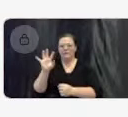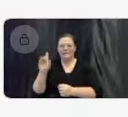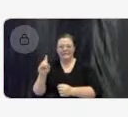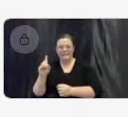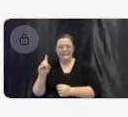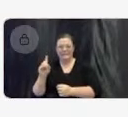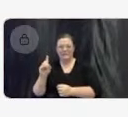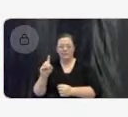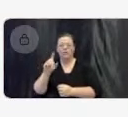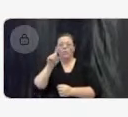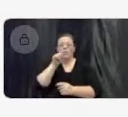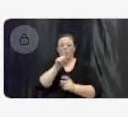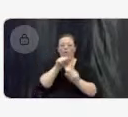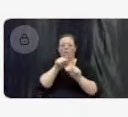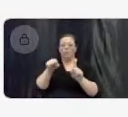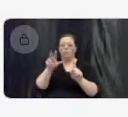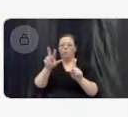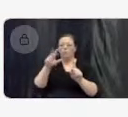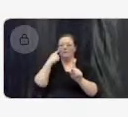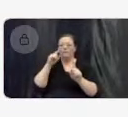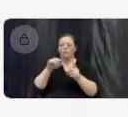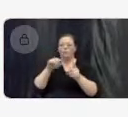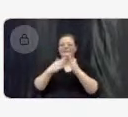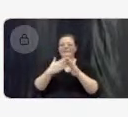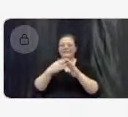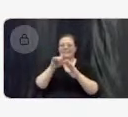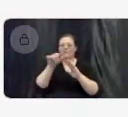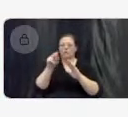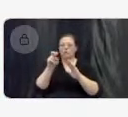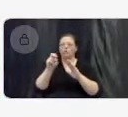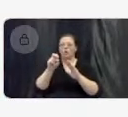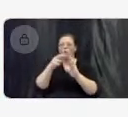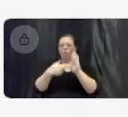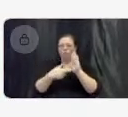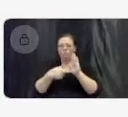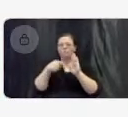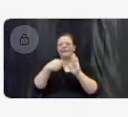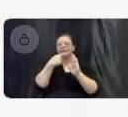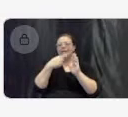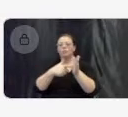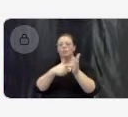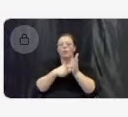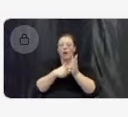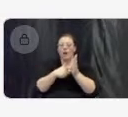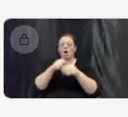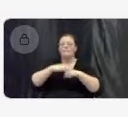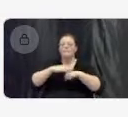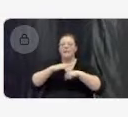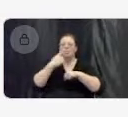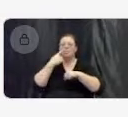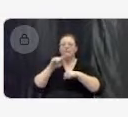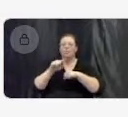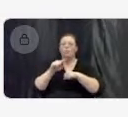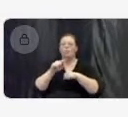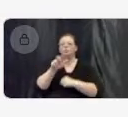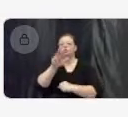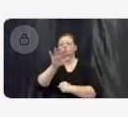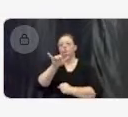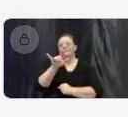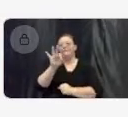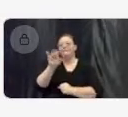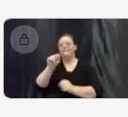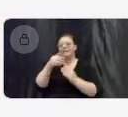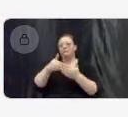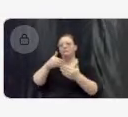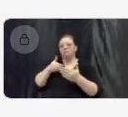36-254D 1 through 3 of the city's zoning ordinance requires a minimum front setbacks of 25 feet,